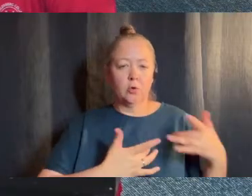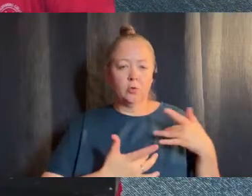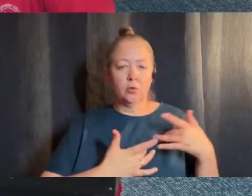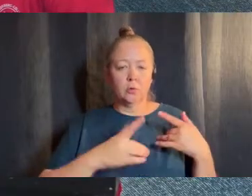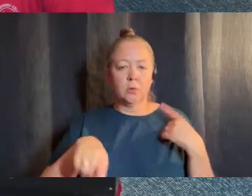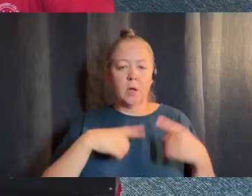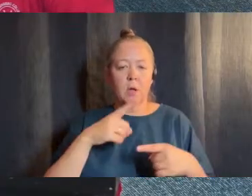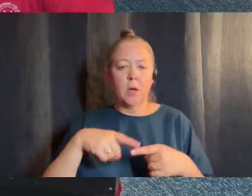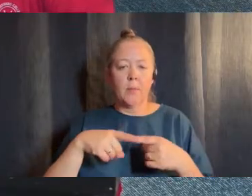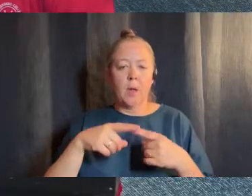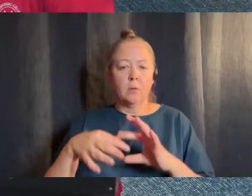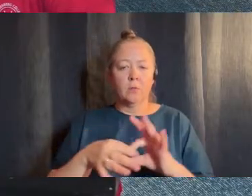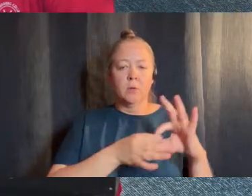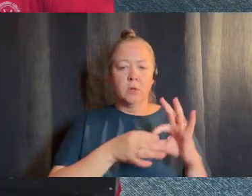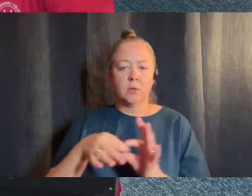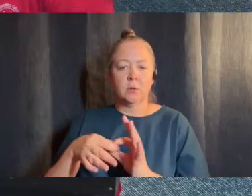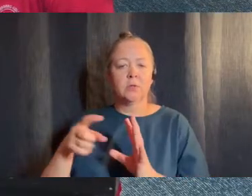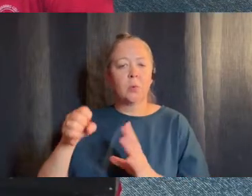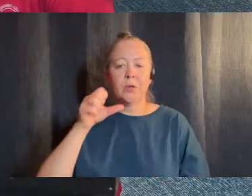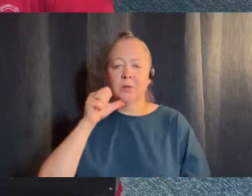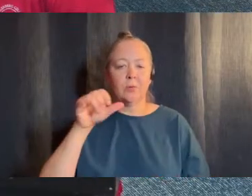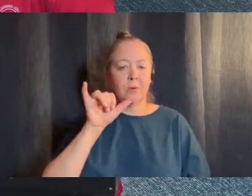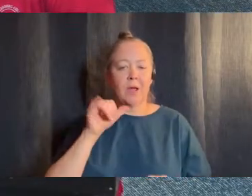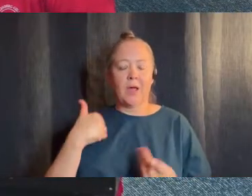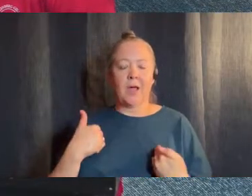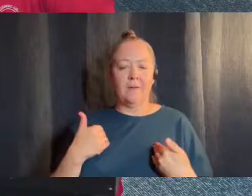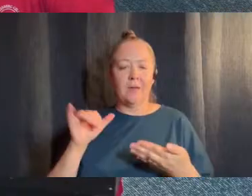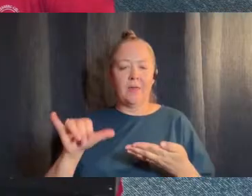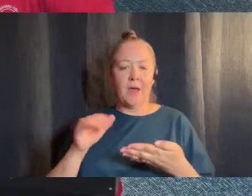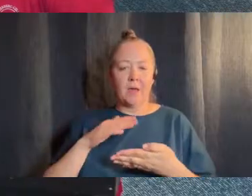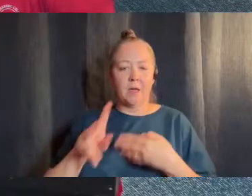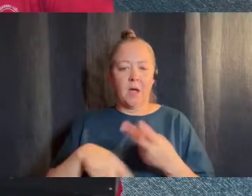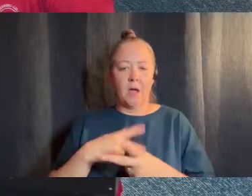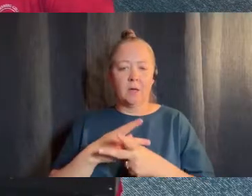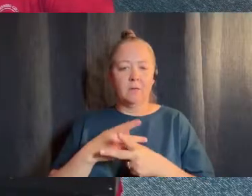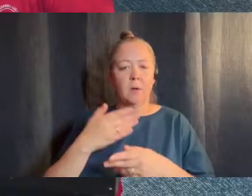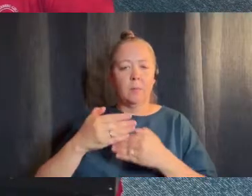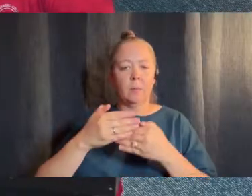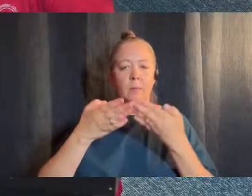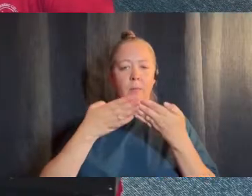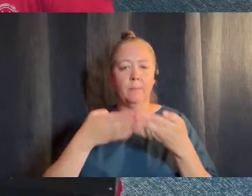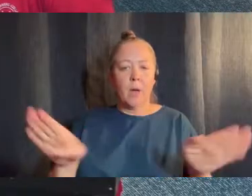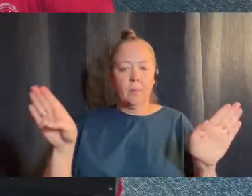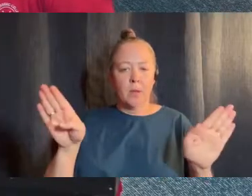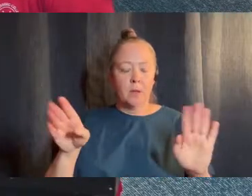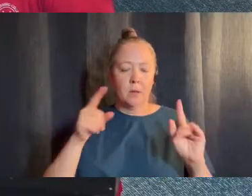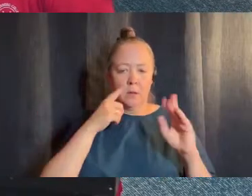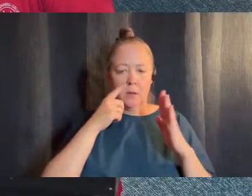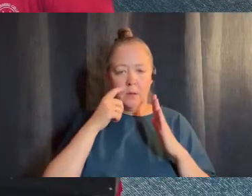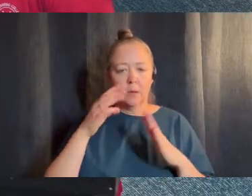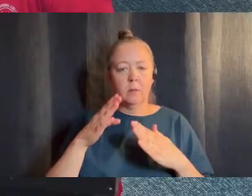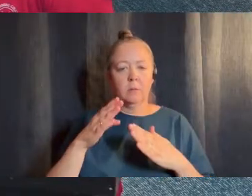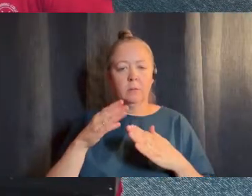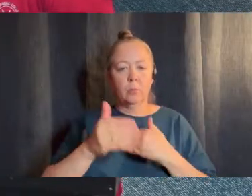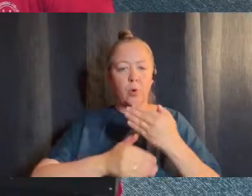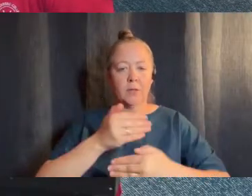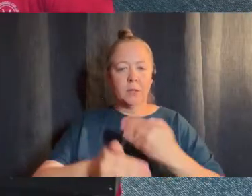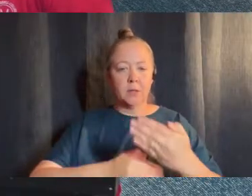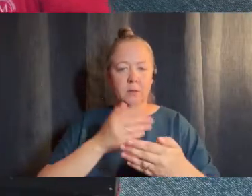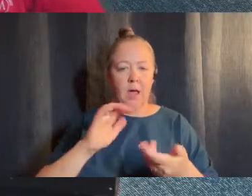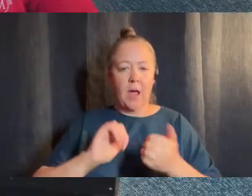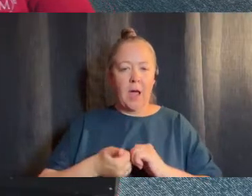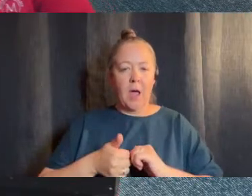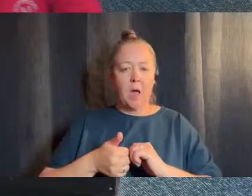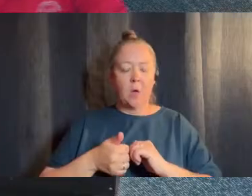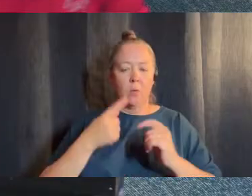that kind of a public process addressing how this town works.